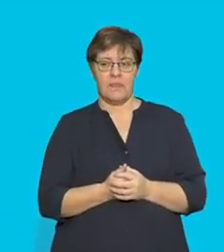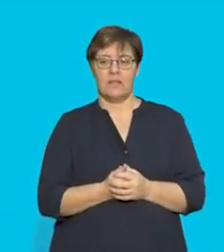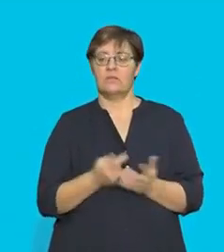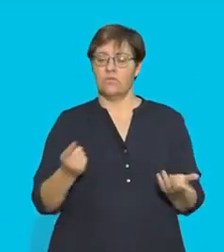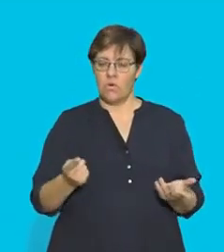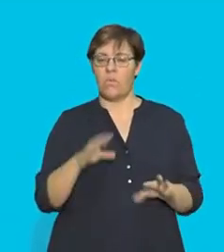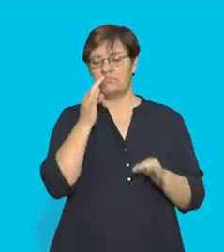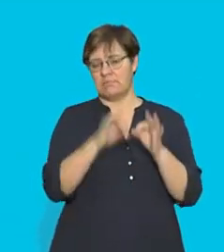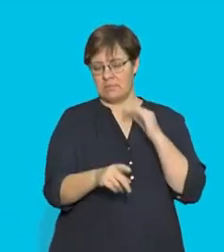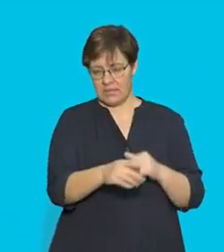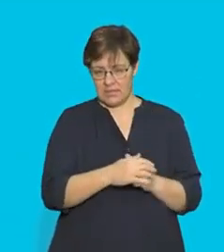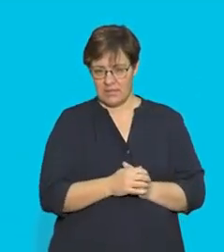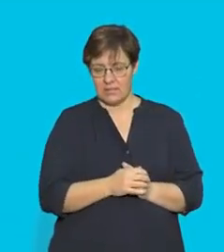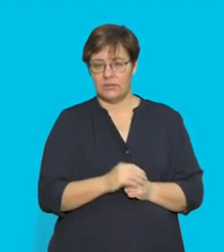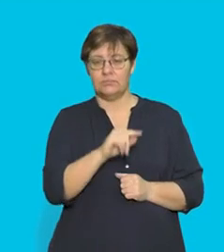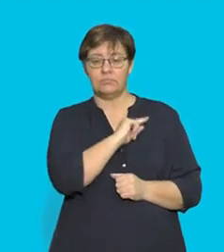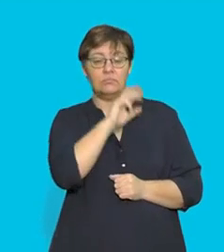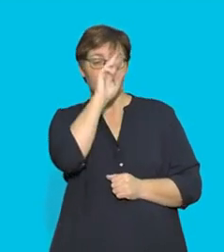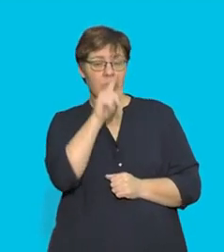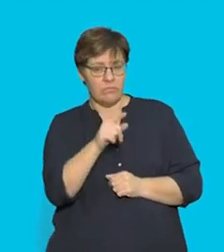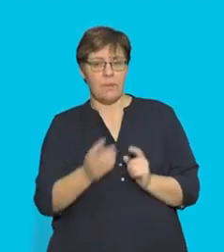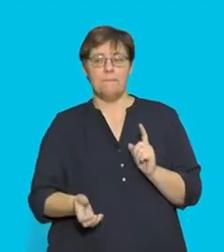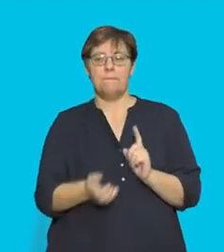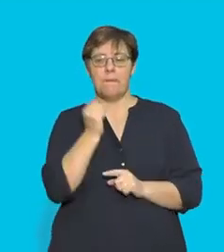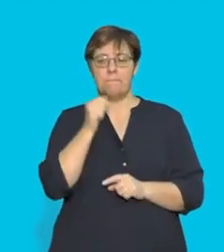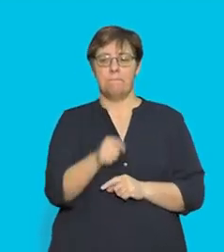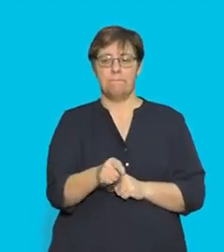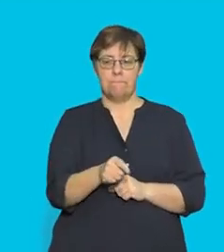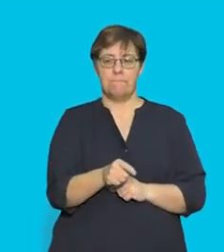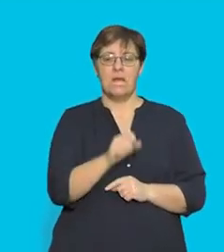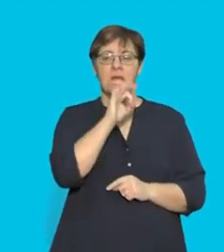So that's pretty simple, because remember, we already found this to be